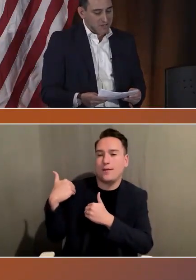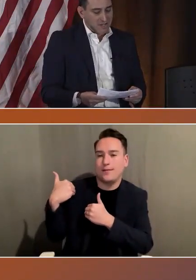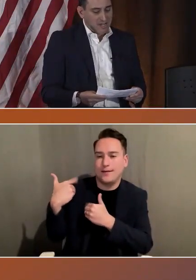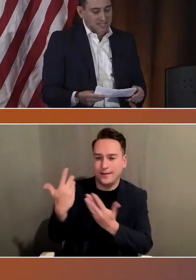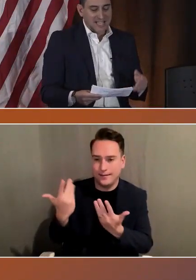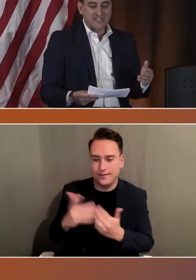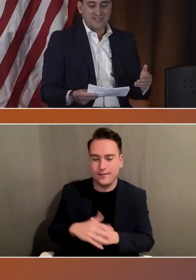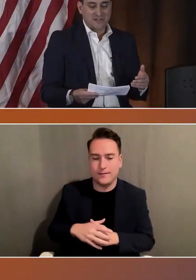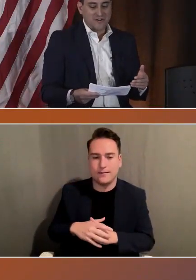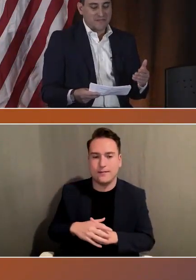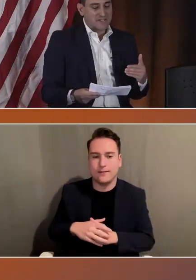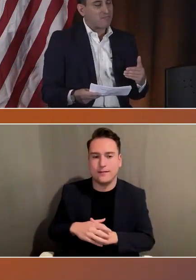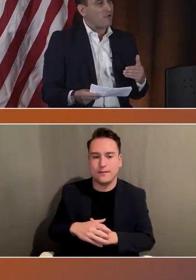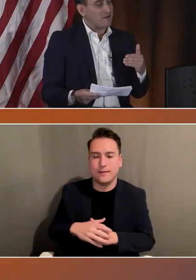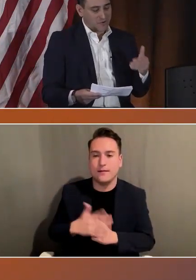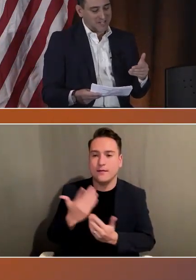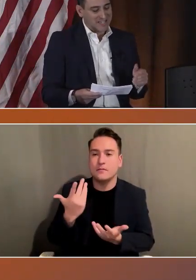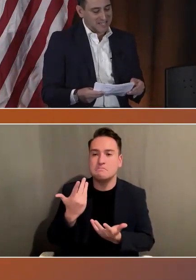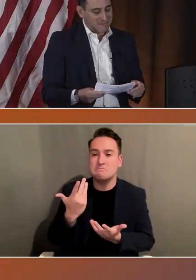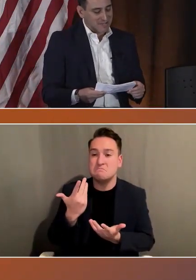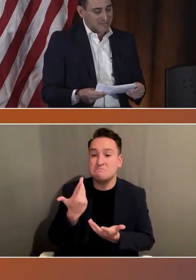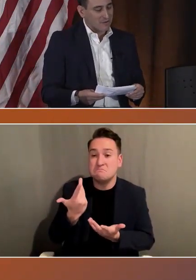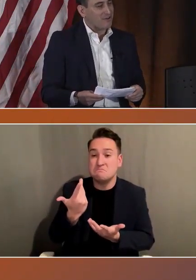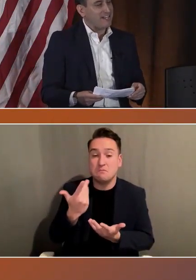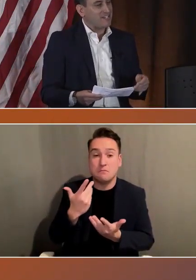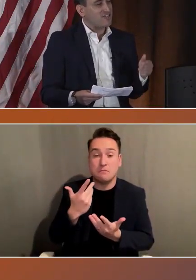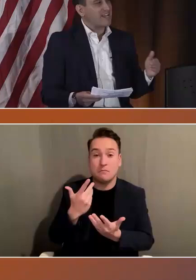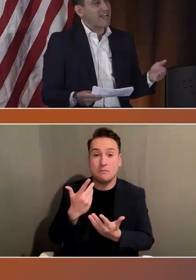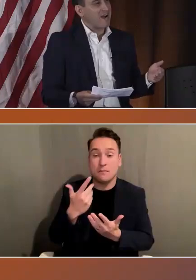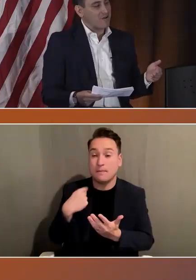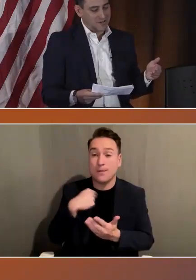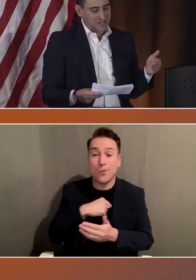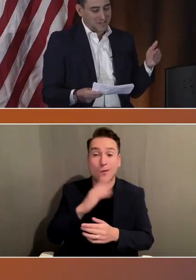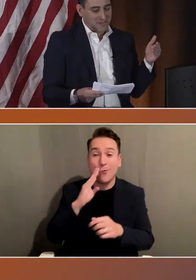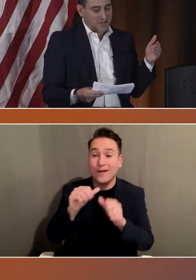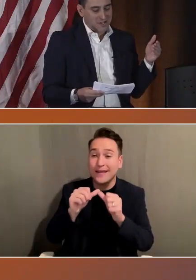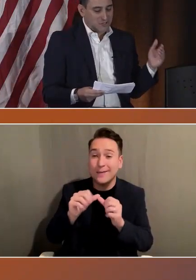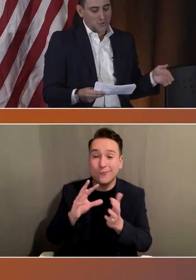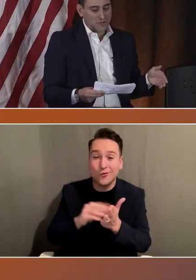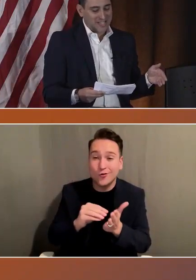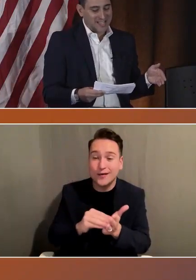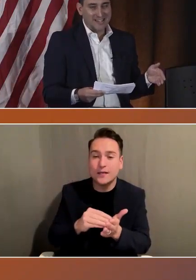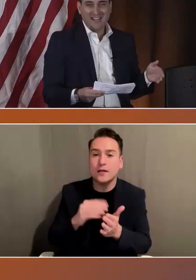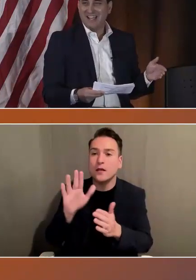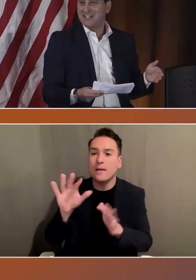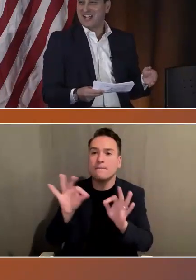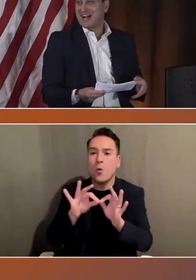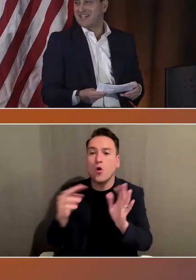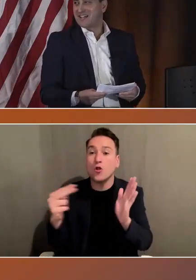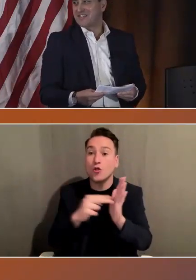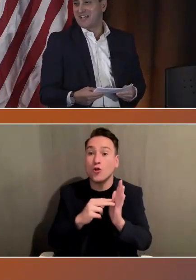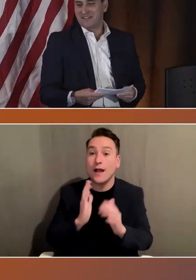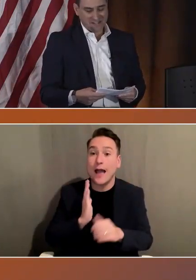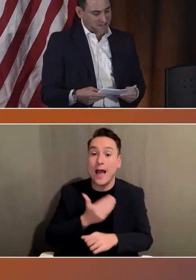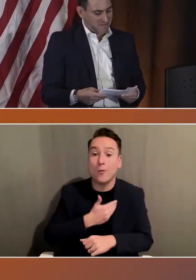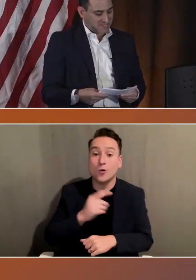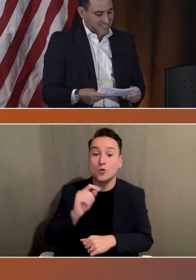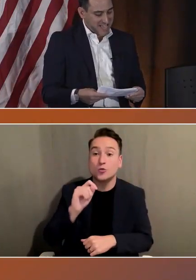few lessons learned at this point. We're going to keep learning. Check out the toolkit,